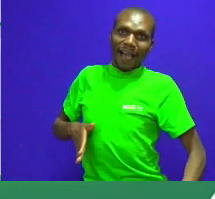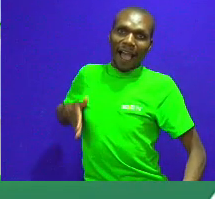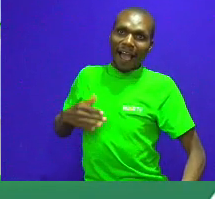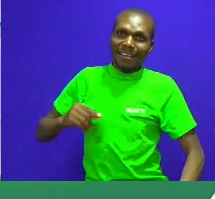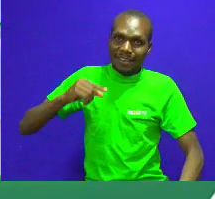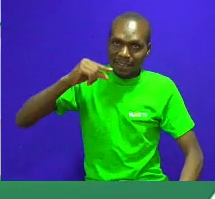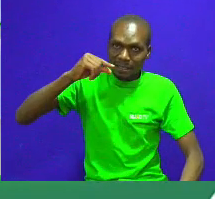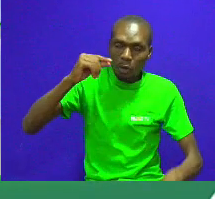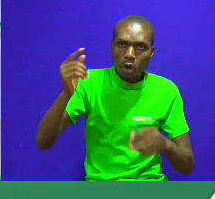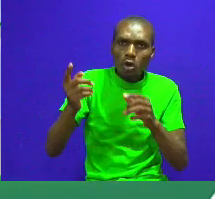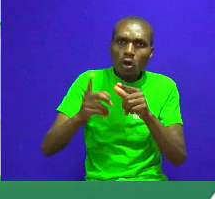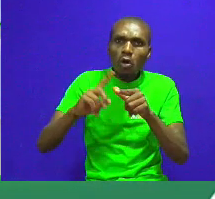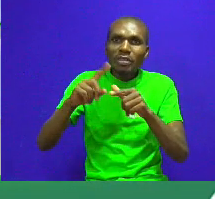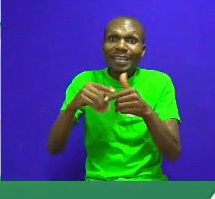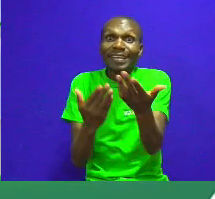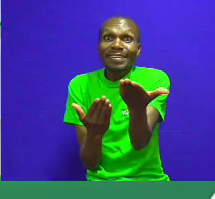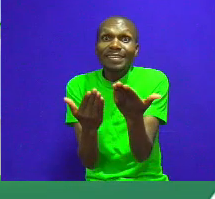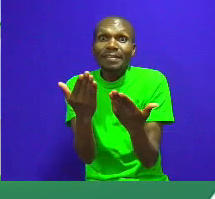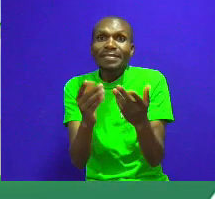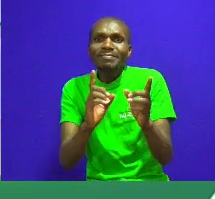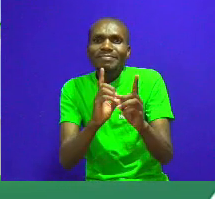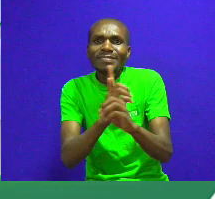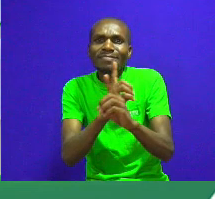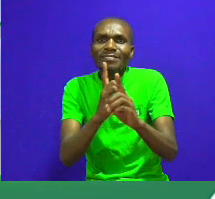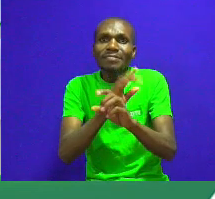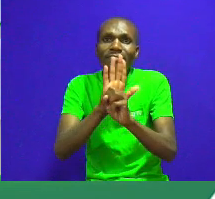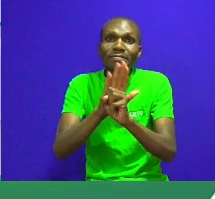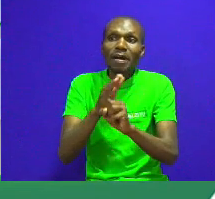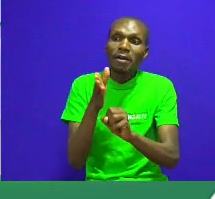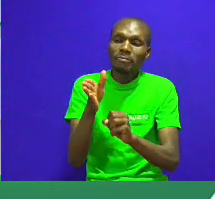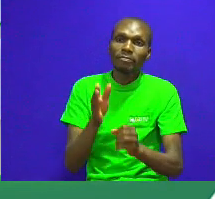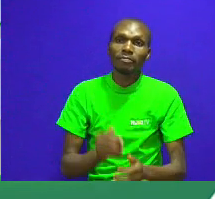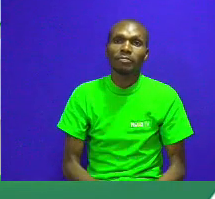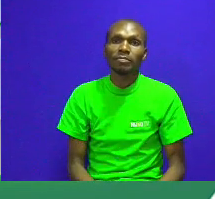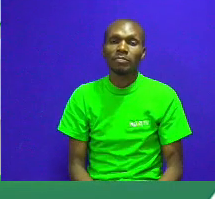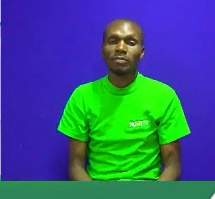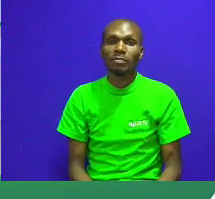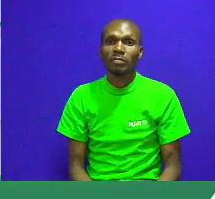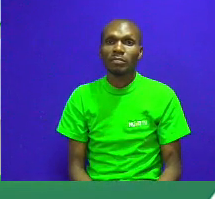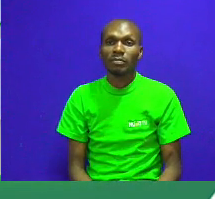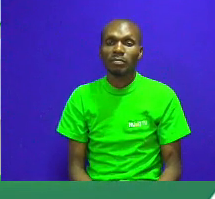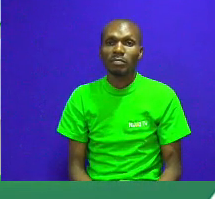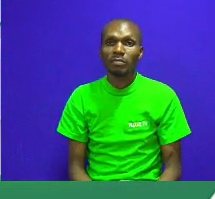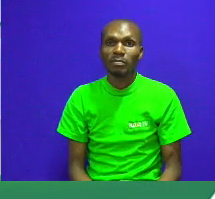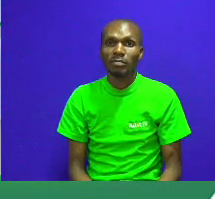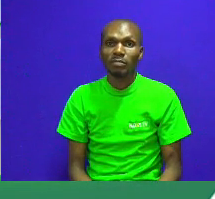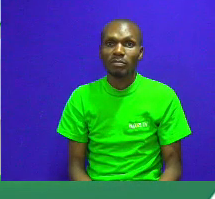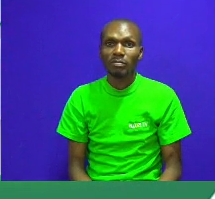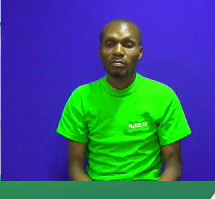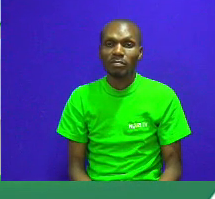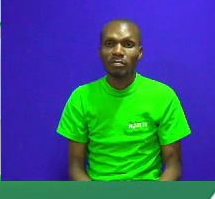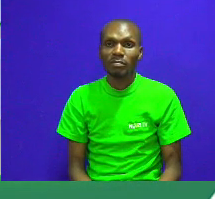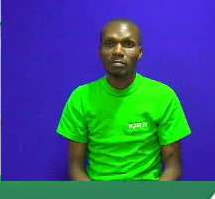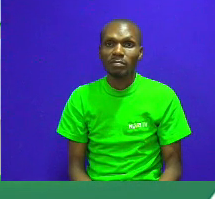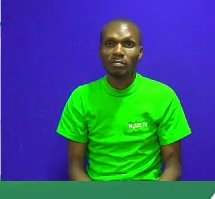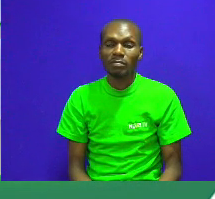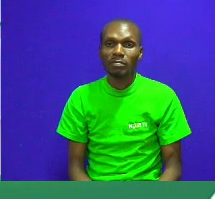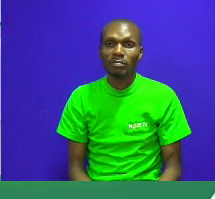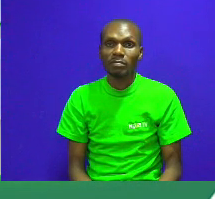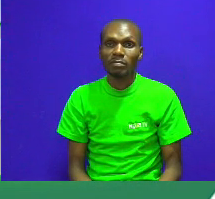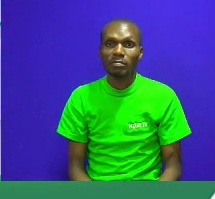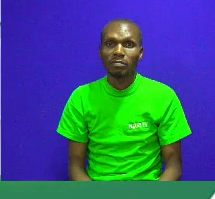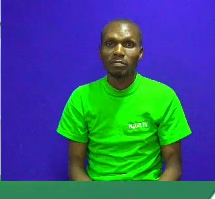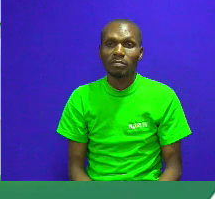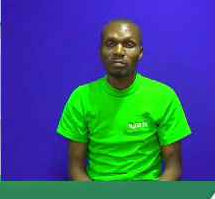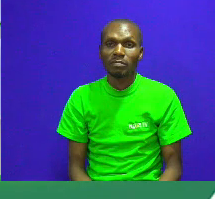ase buwate obo koleli marikito Vincent Onyancha na atalira stinse mecho na baigo go